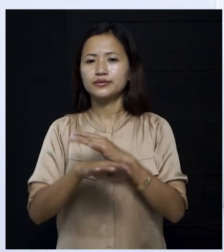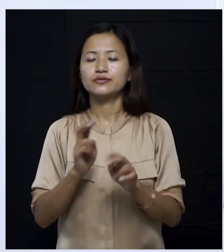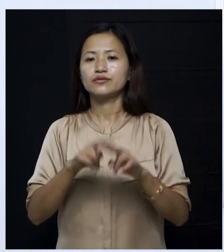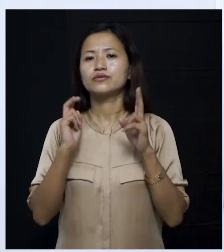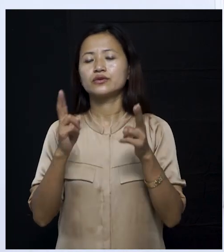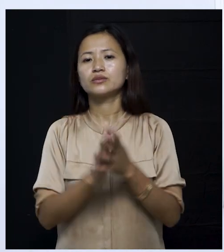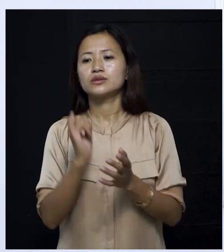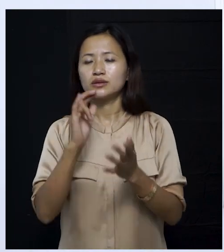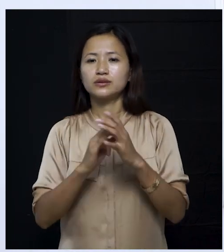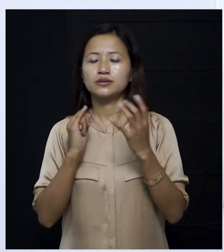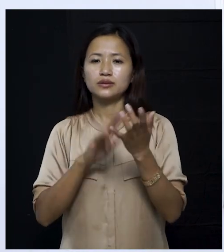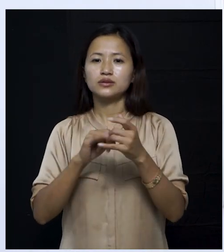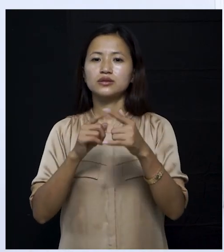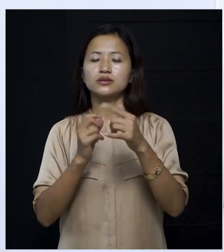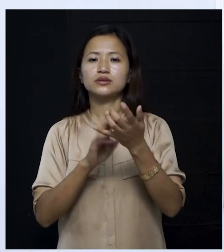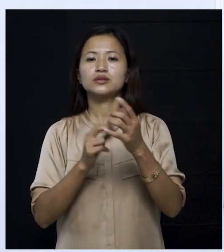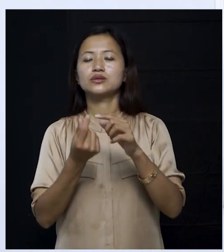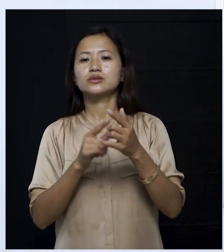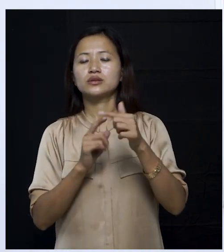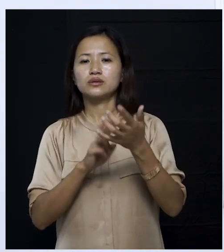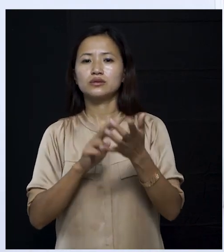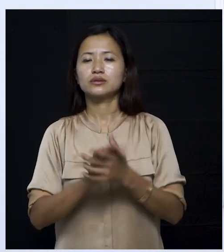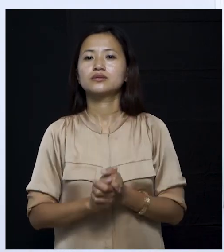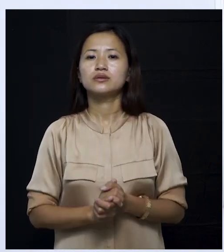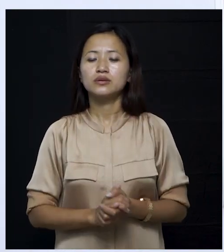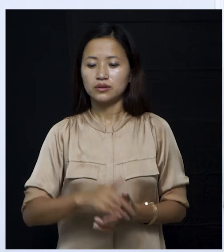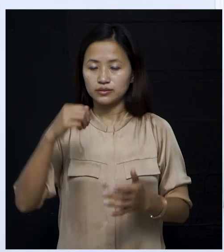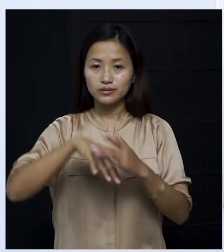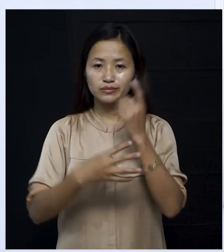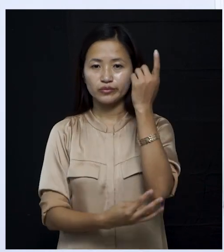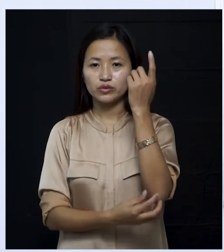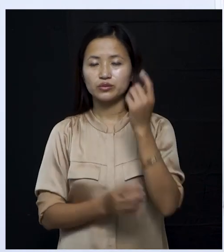institution. We have already discussed about the informal, isn't it? So these poor